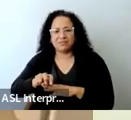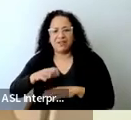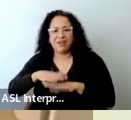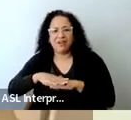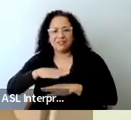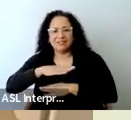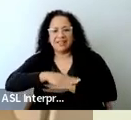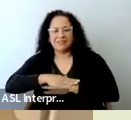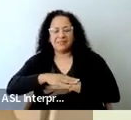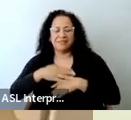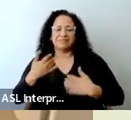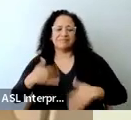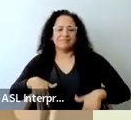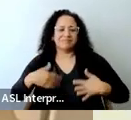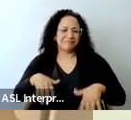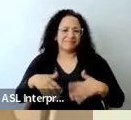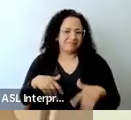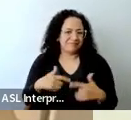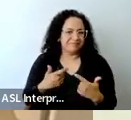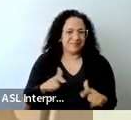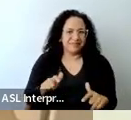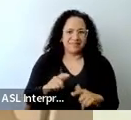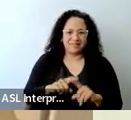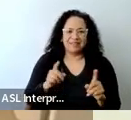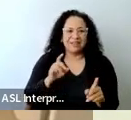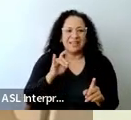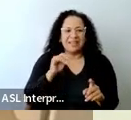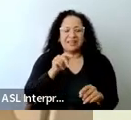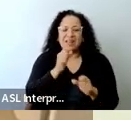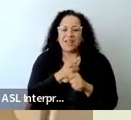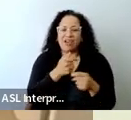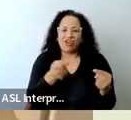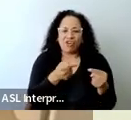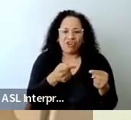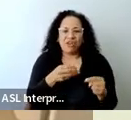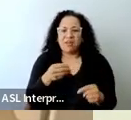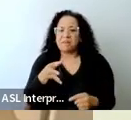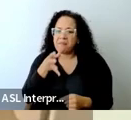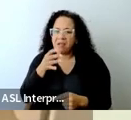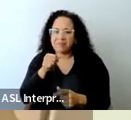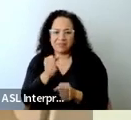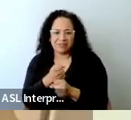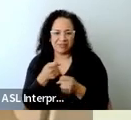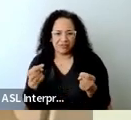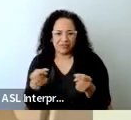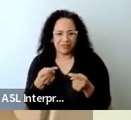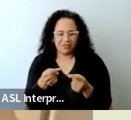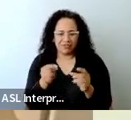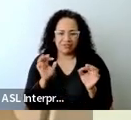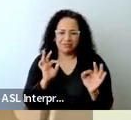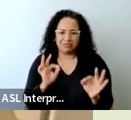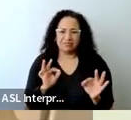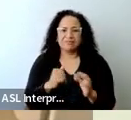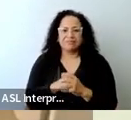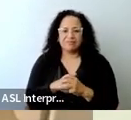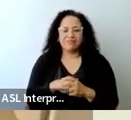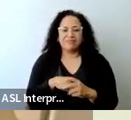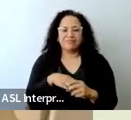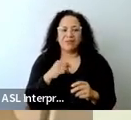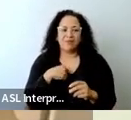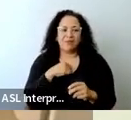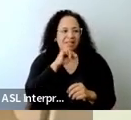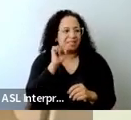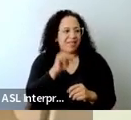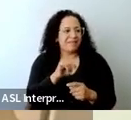has been really huge. That way Ian doesn't get hurt and his mom doesn't get hurt. So we love